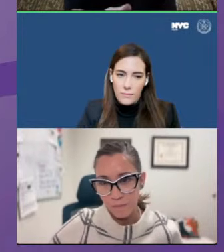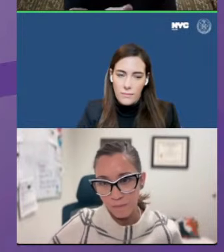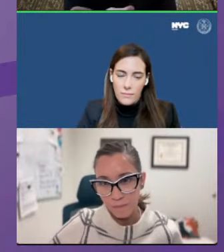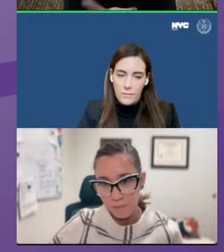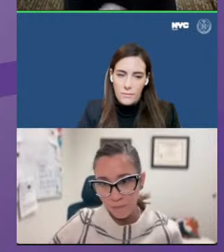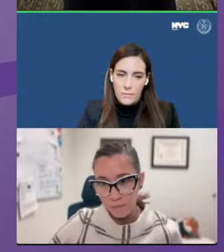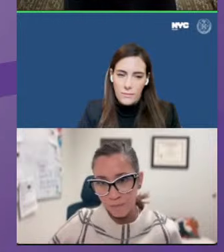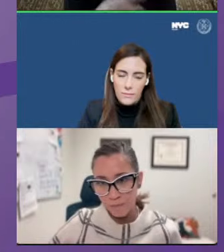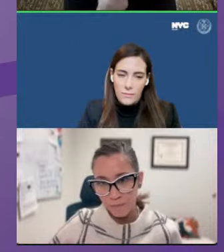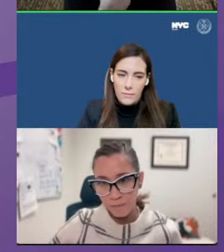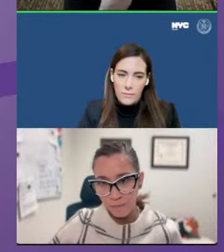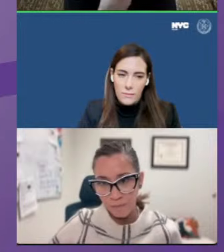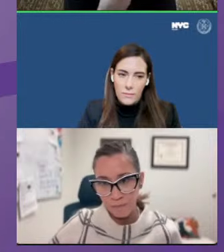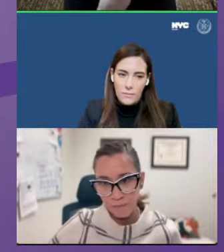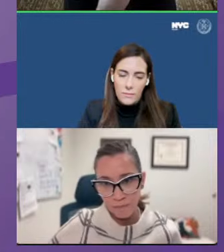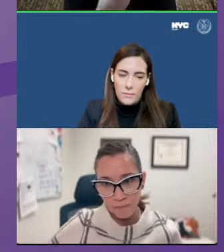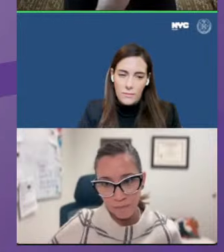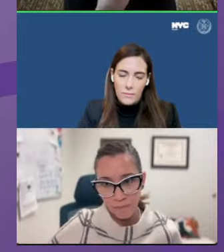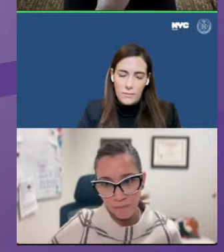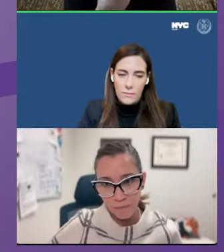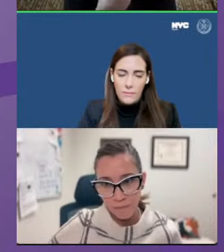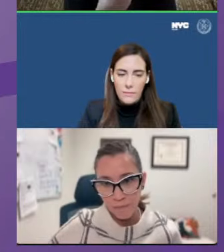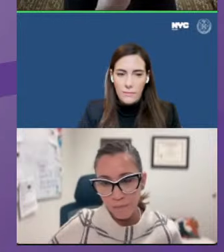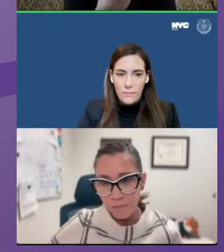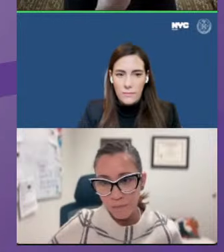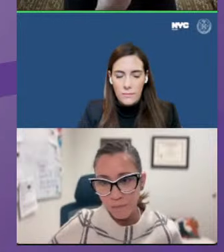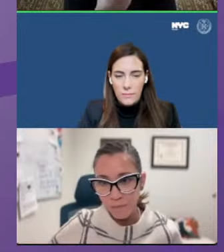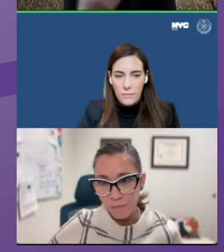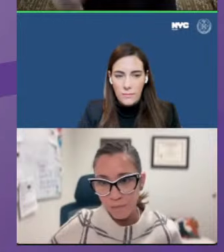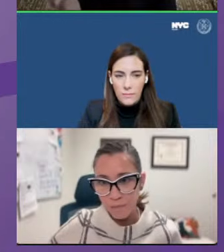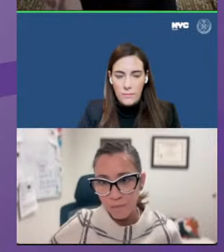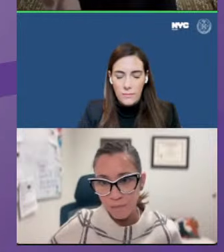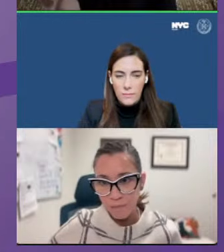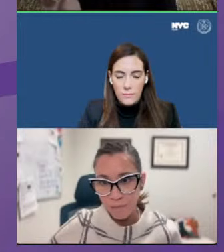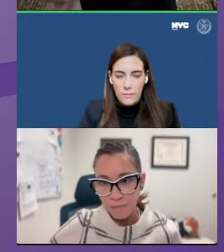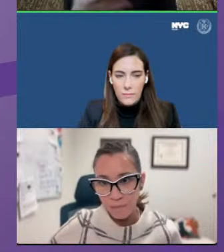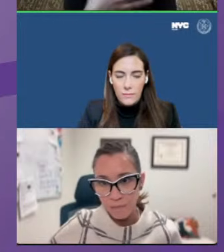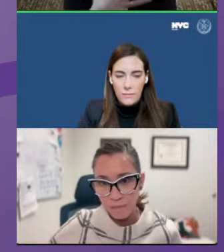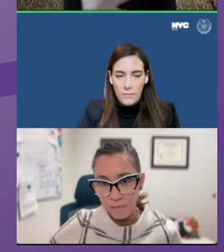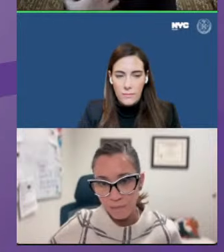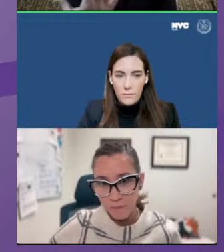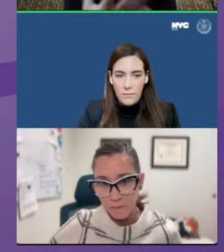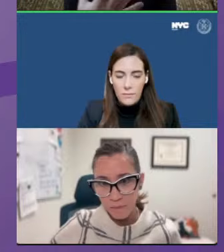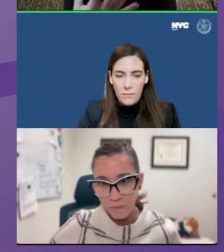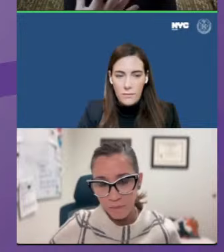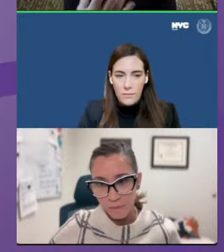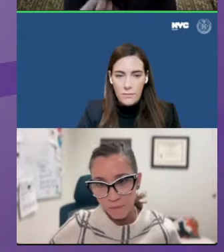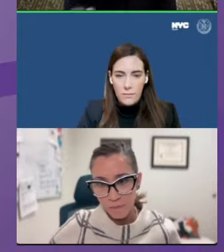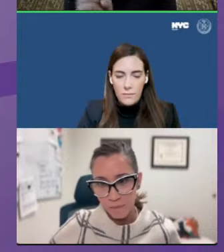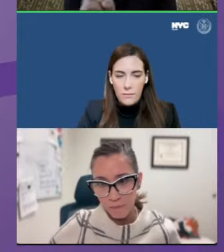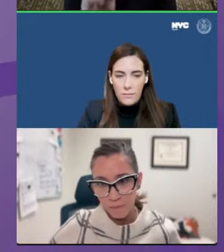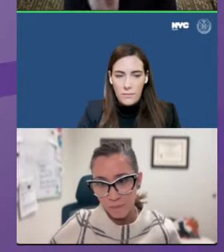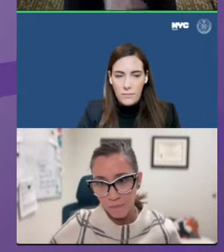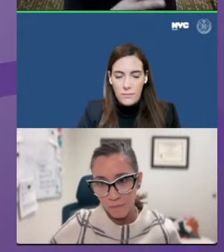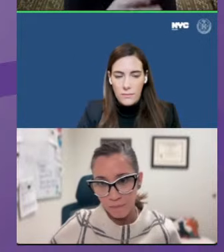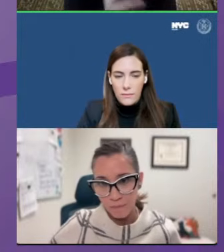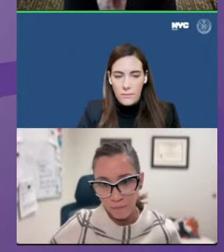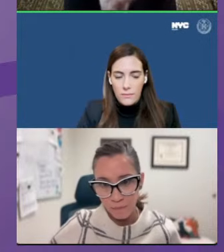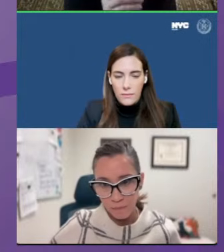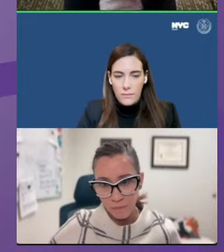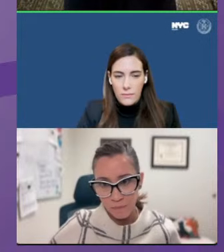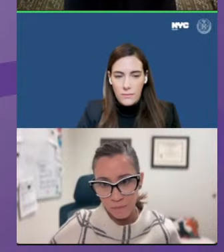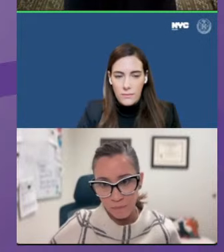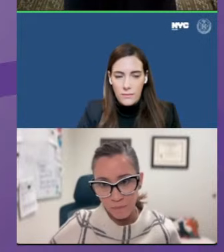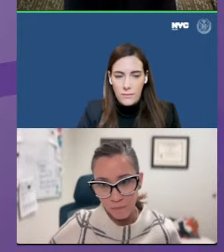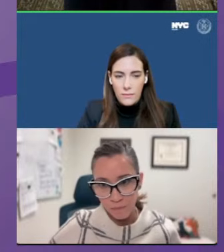of the challenges of running a good clinical trial on people with long COVID. When we think about metformin in the lens